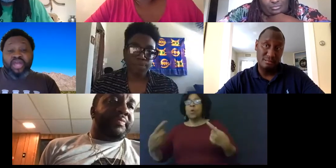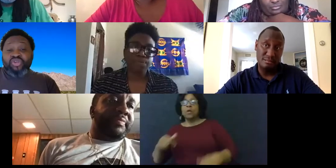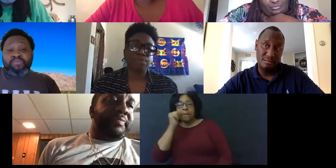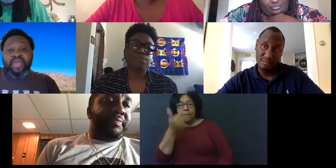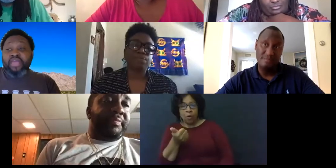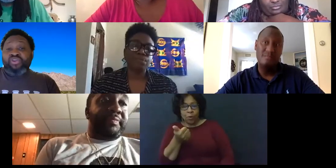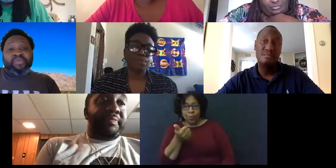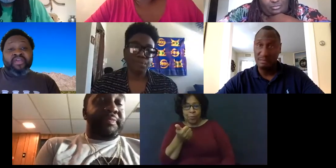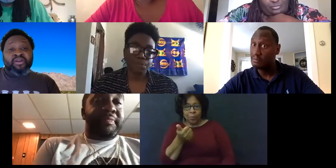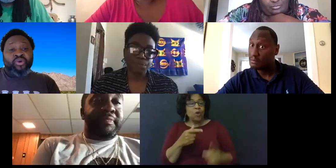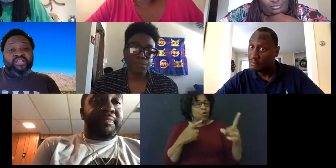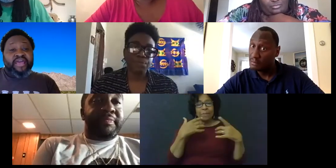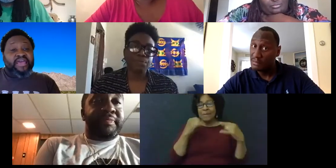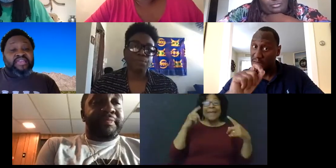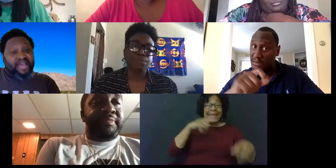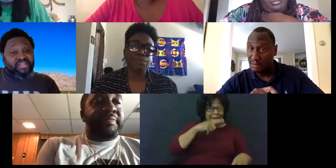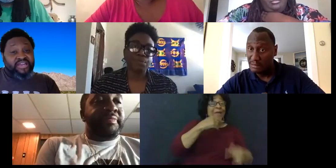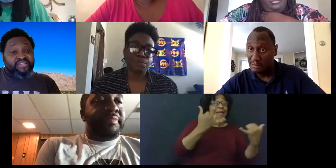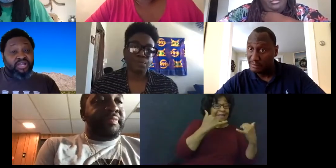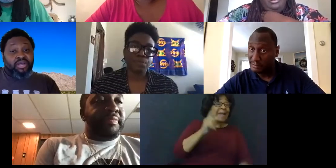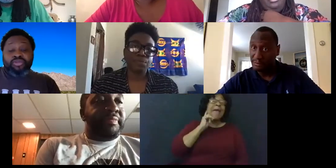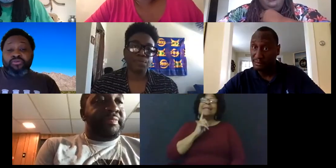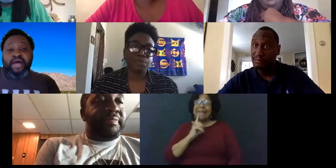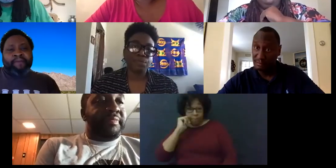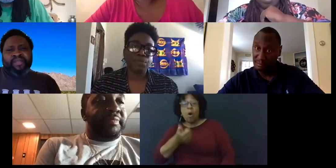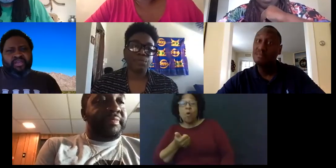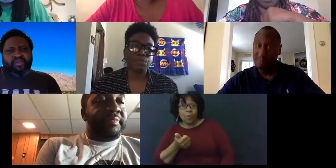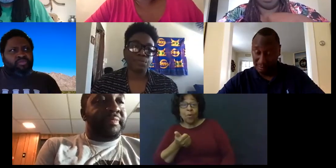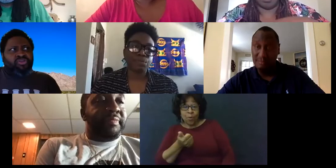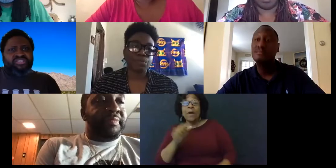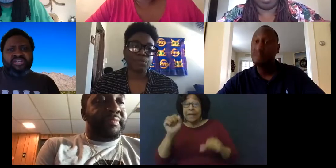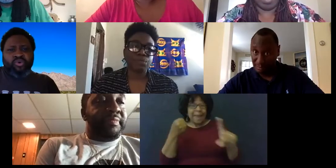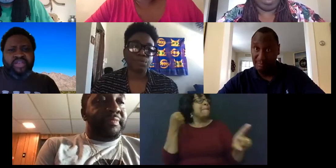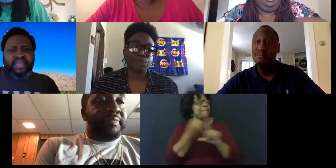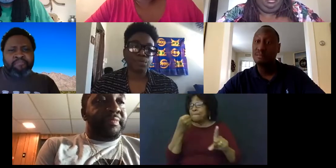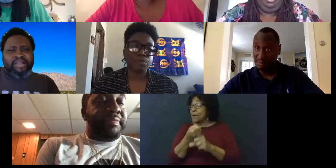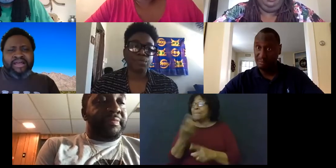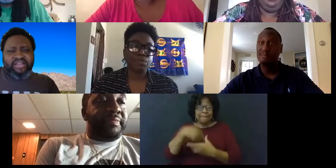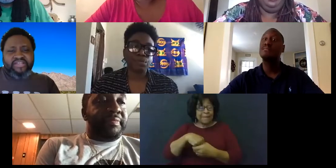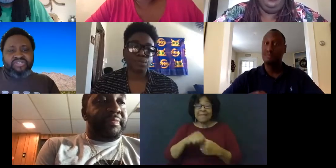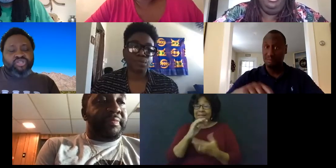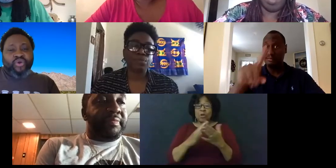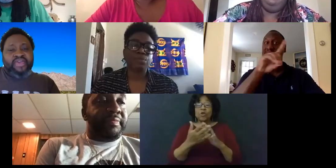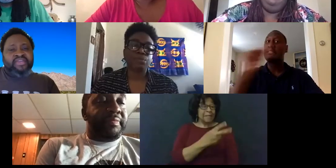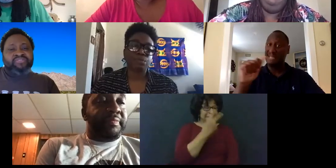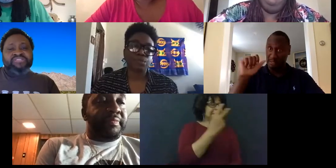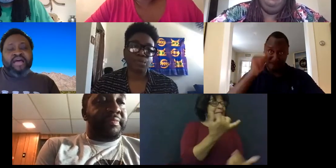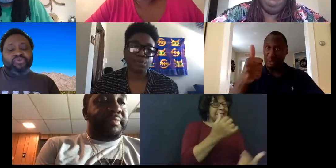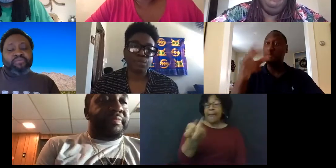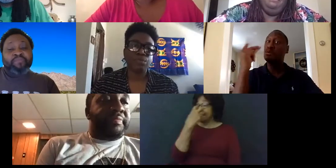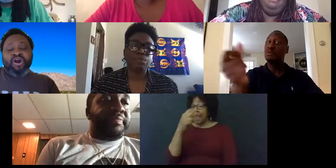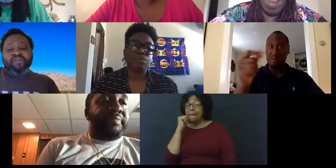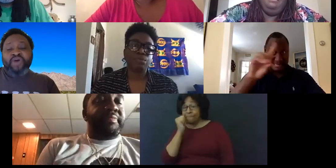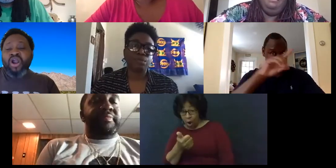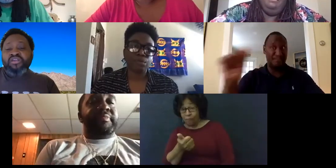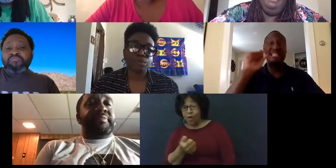next. You can be hearing one day and deaf the next. You can see one day and blind the next. So at any given time, you can